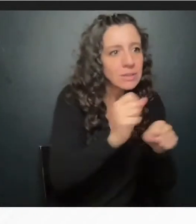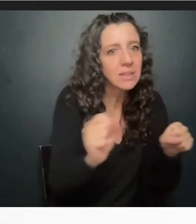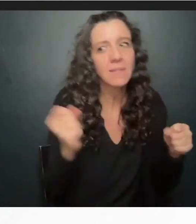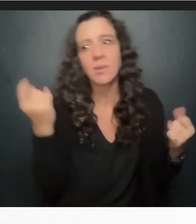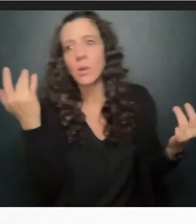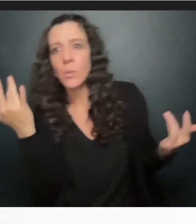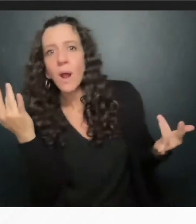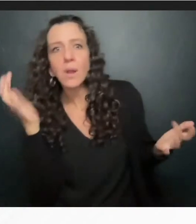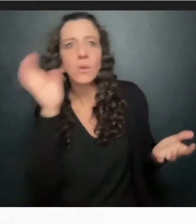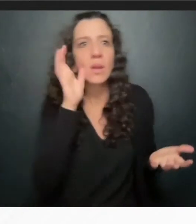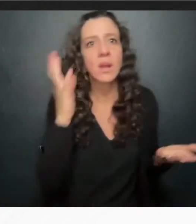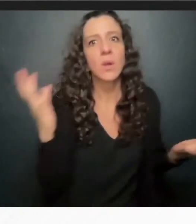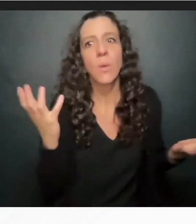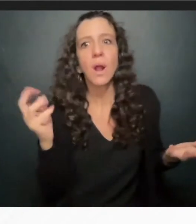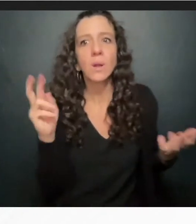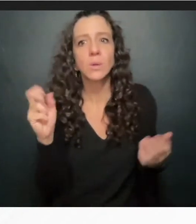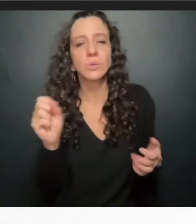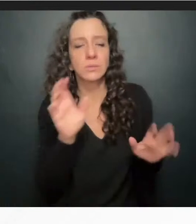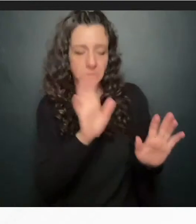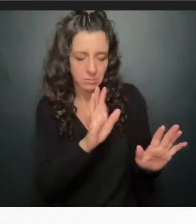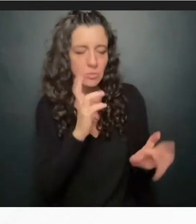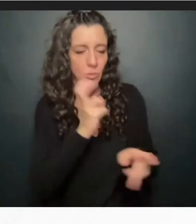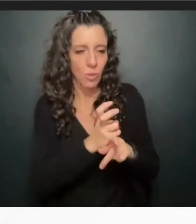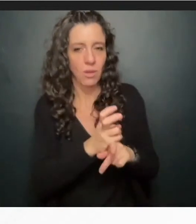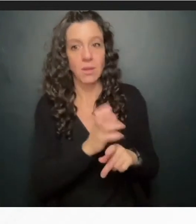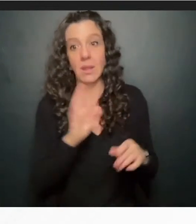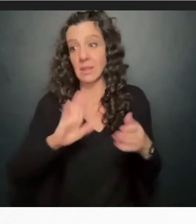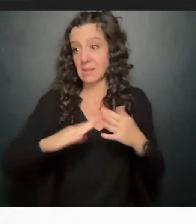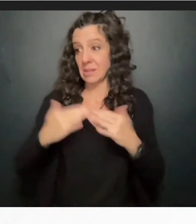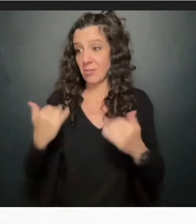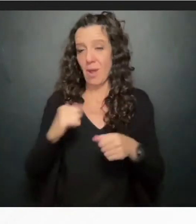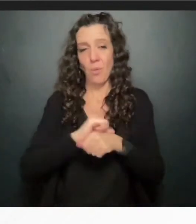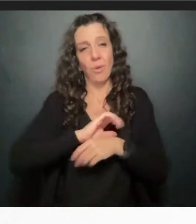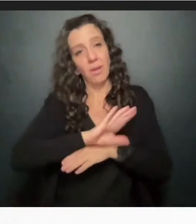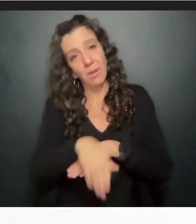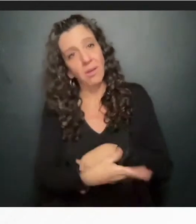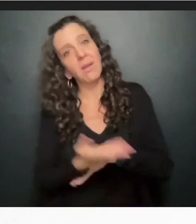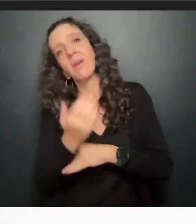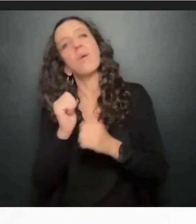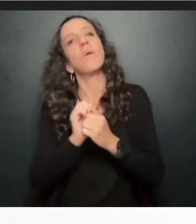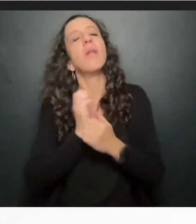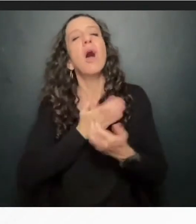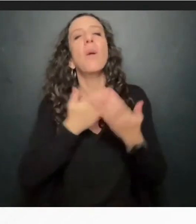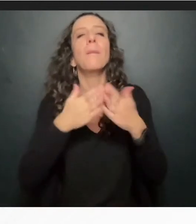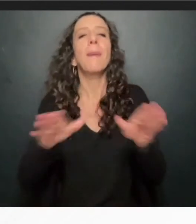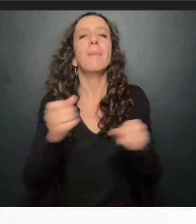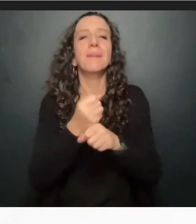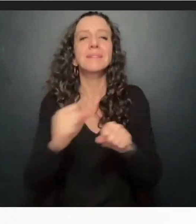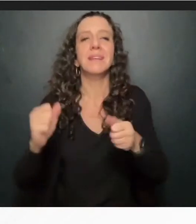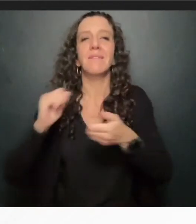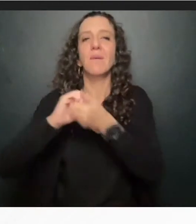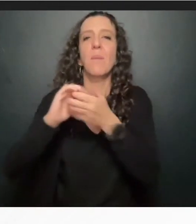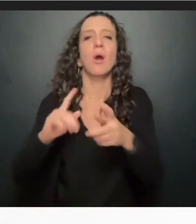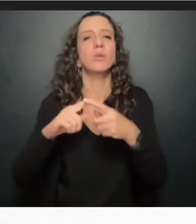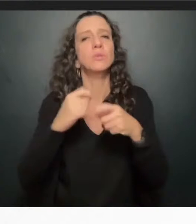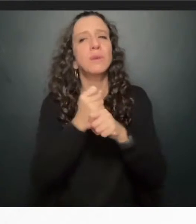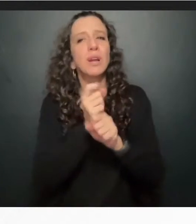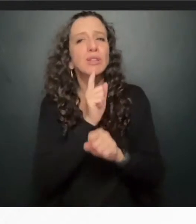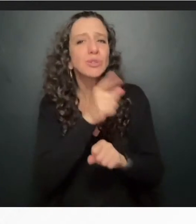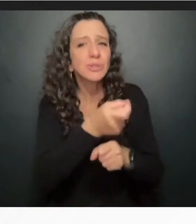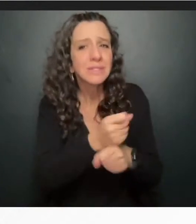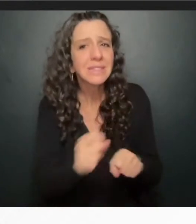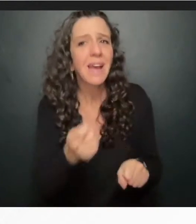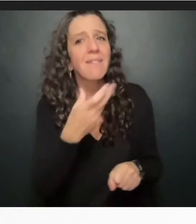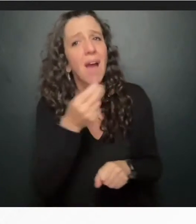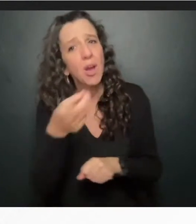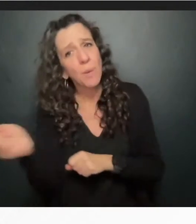updates. Please know that the city is working around the clock alongside our public safety partners to ensure your safety and to get you back